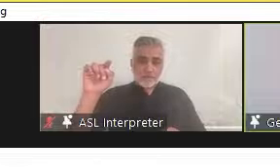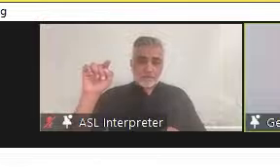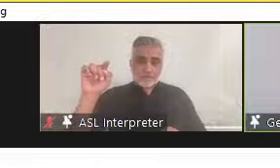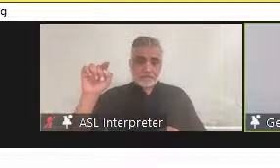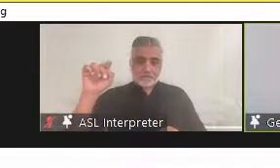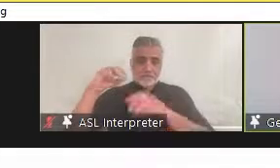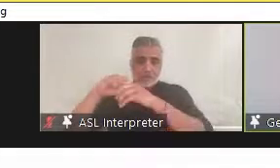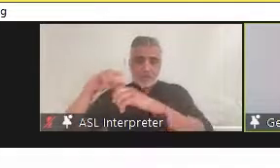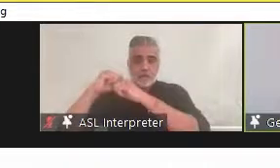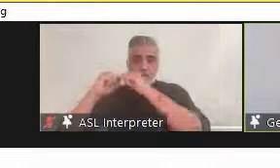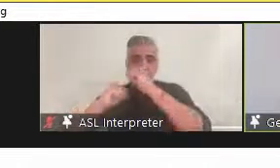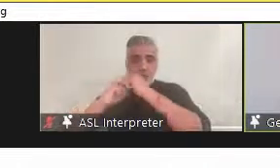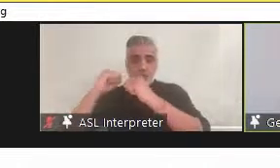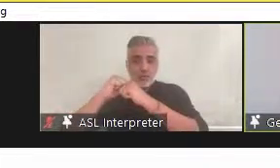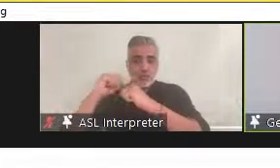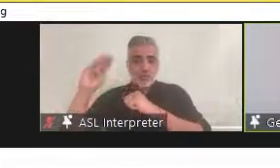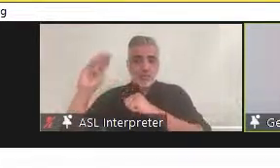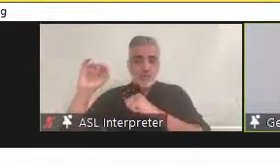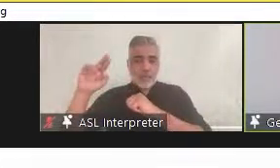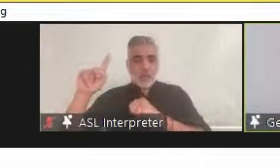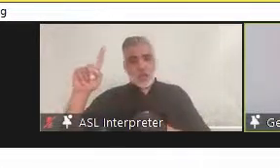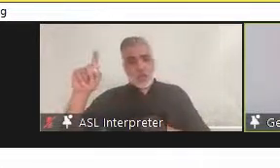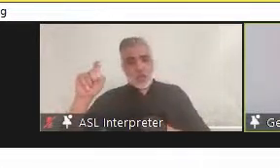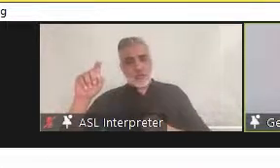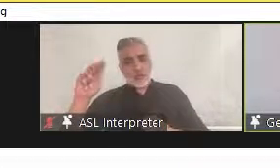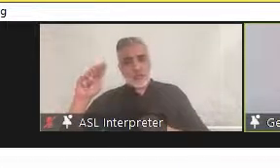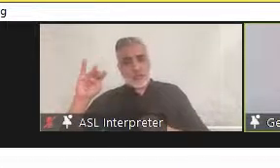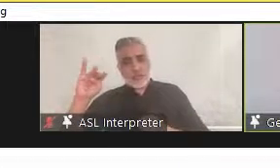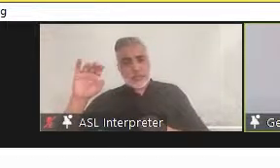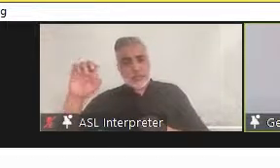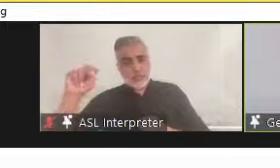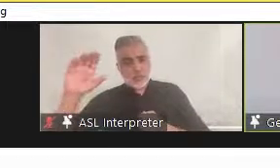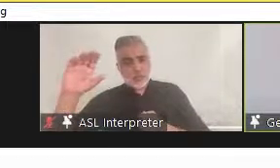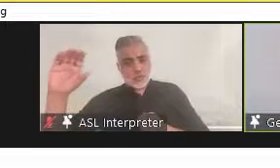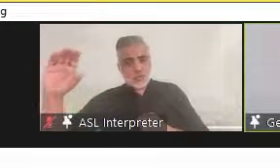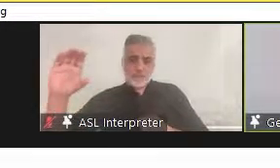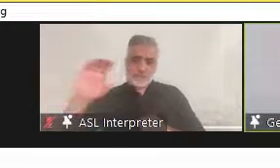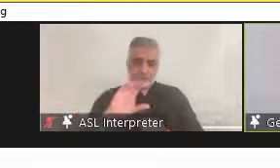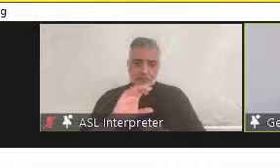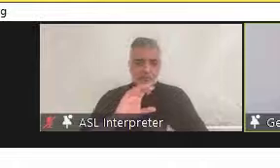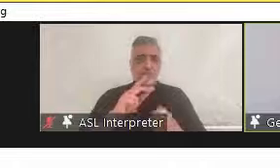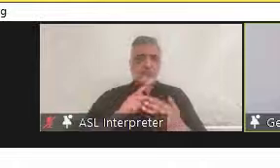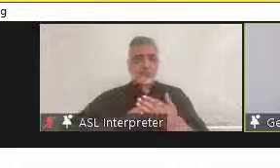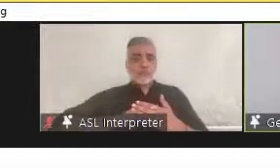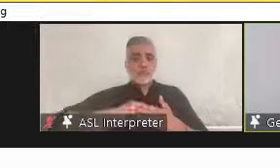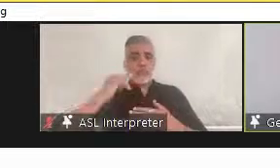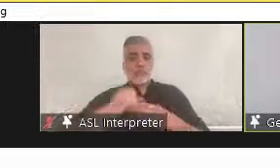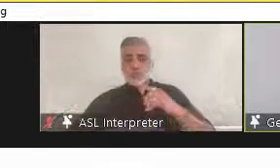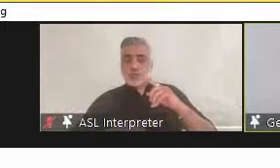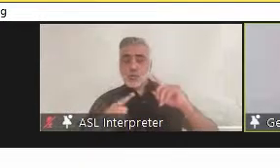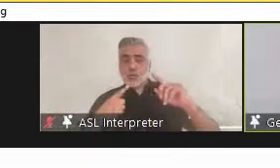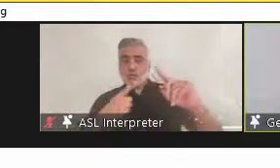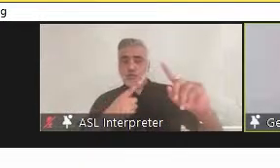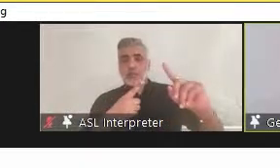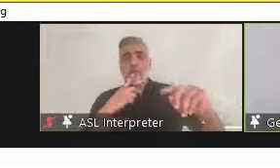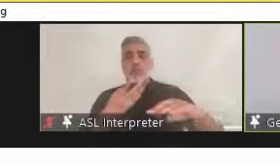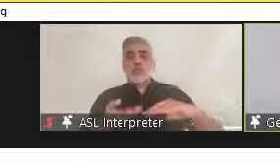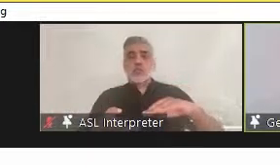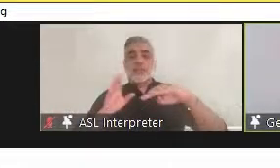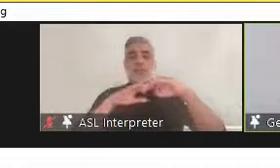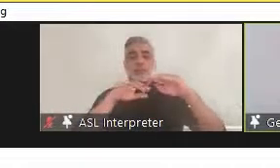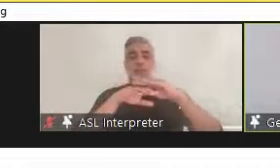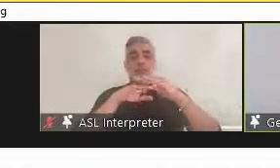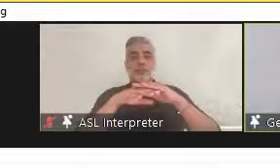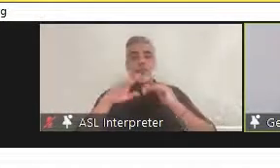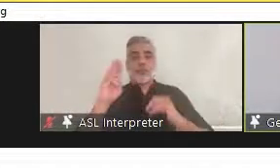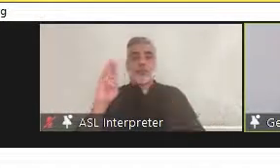Infrastructure Investment Bank with another 100 million. And the project development objective is to increase access to